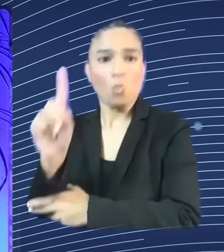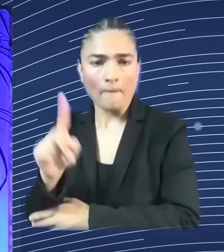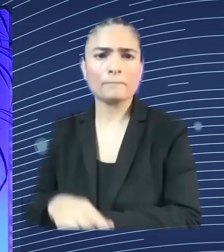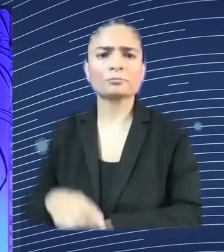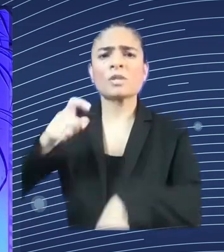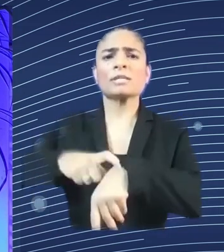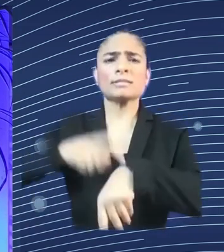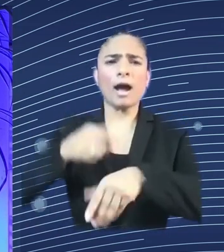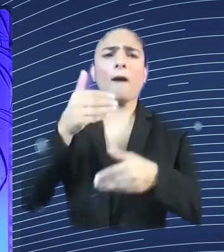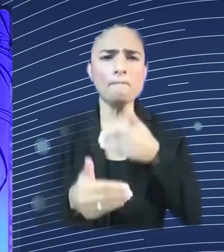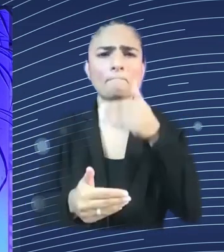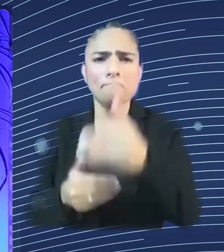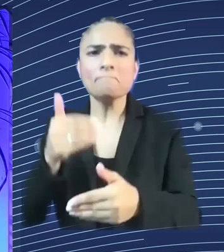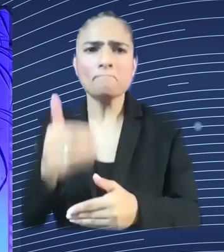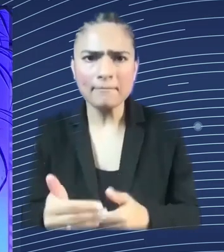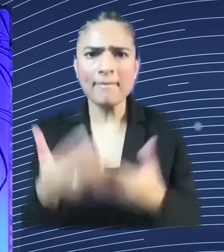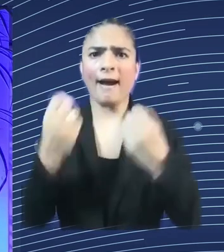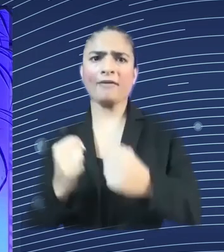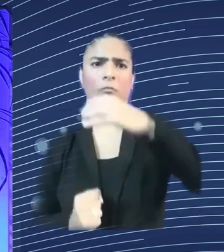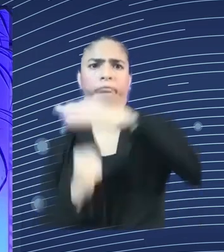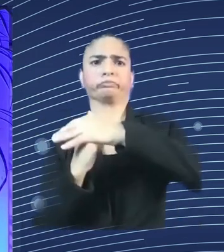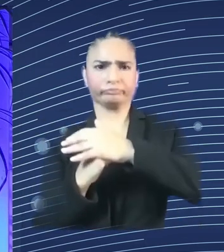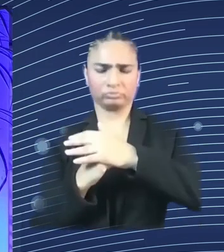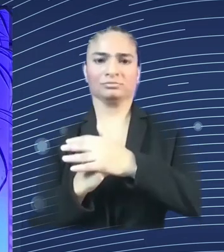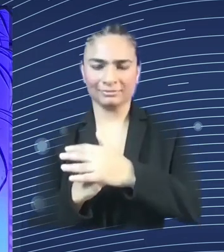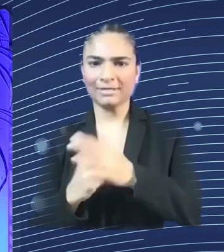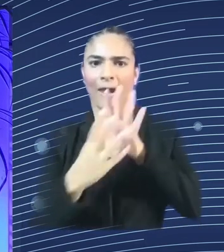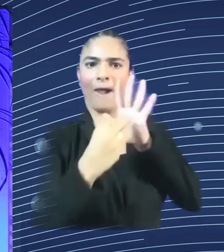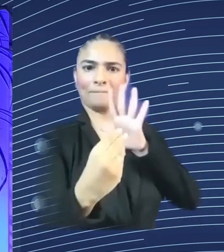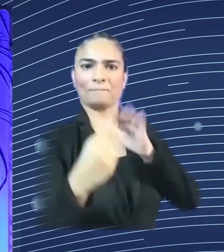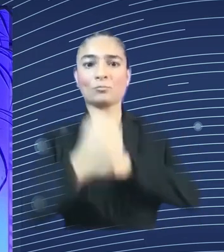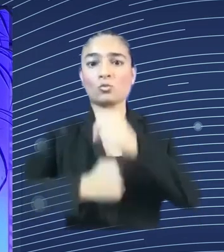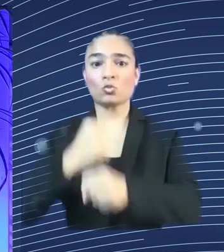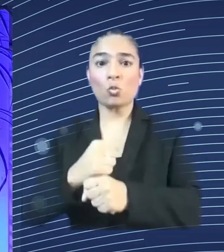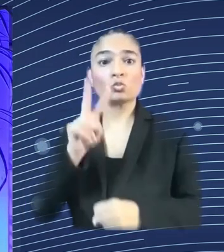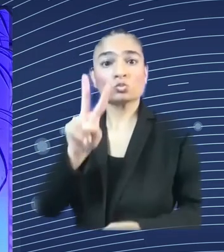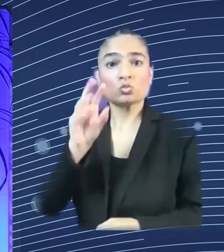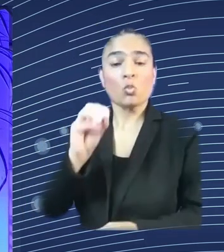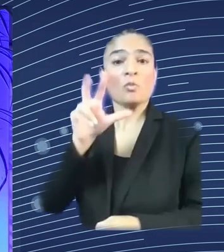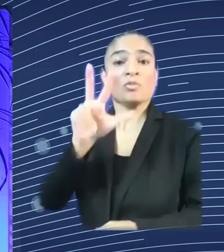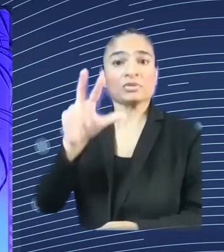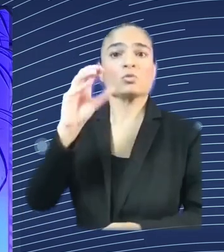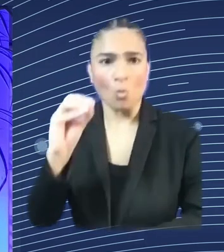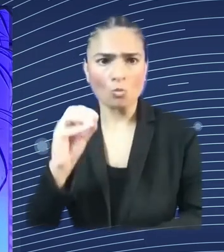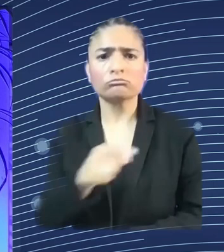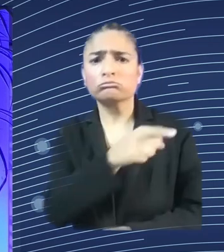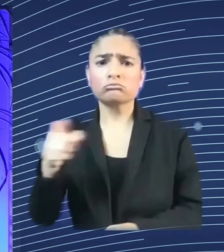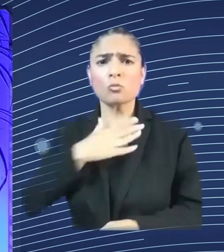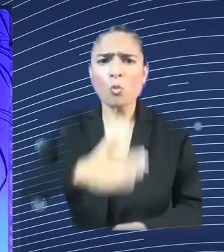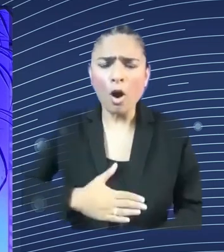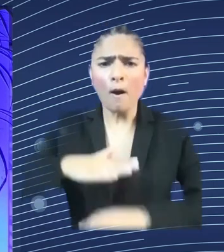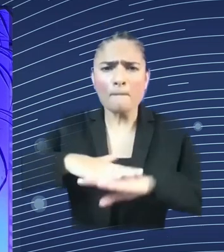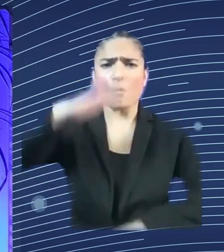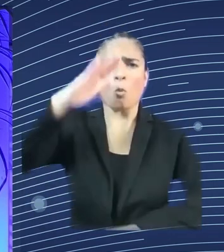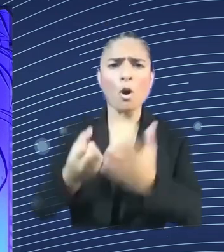ideas that meet social needs, create social relations, and form new collaborations. This could be particularly important in the way